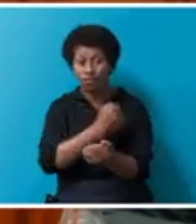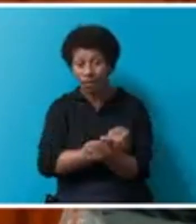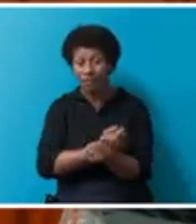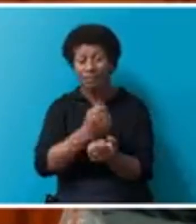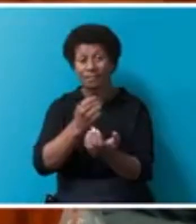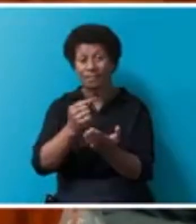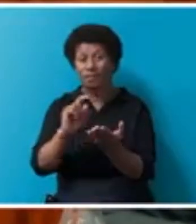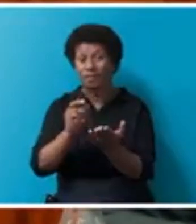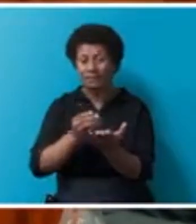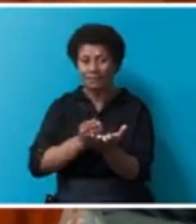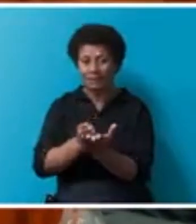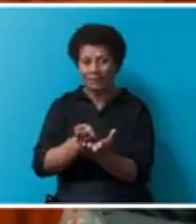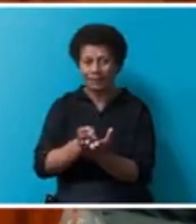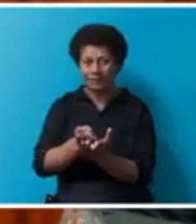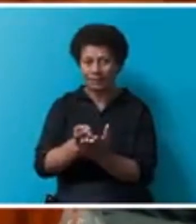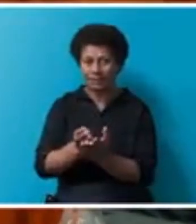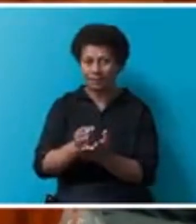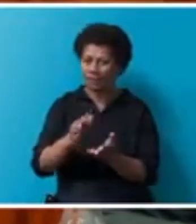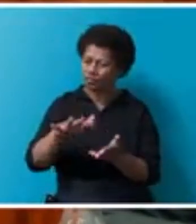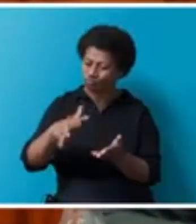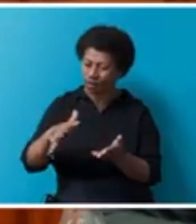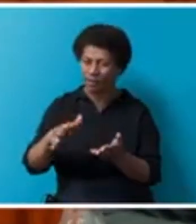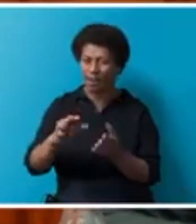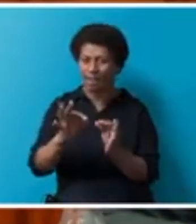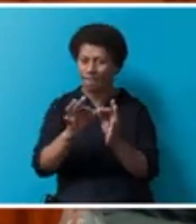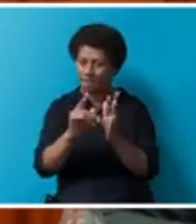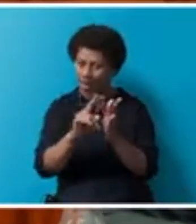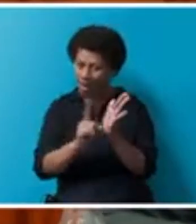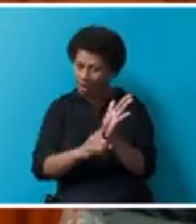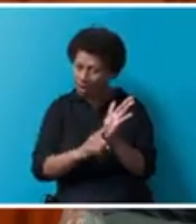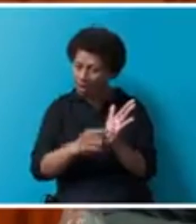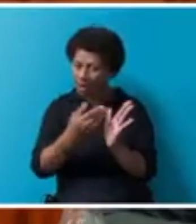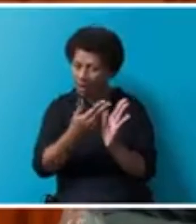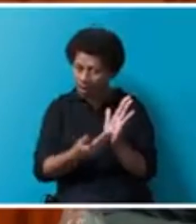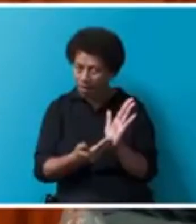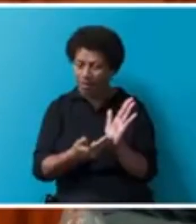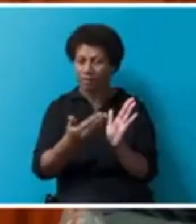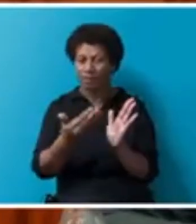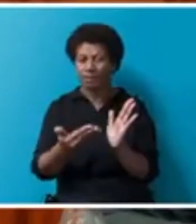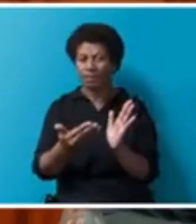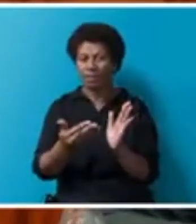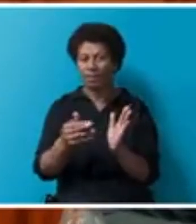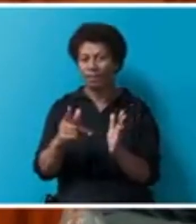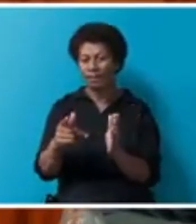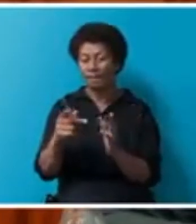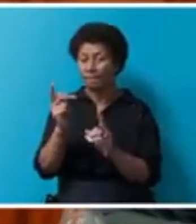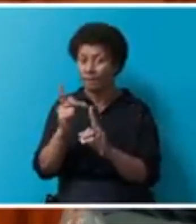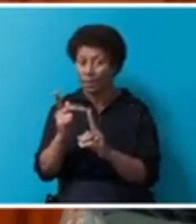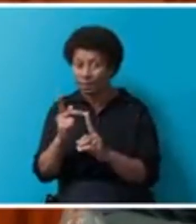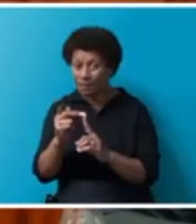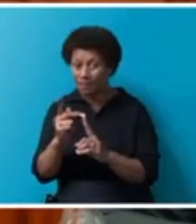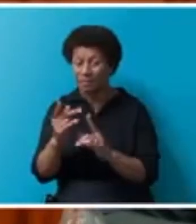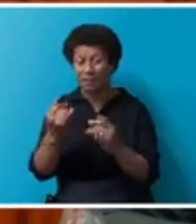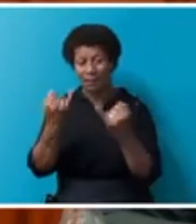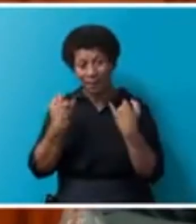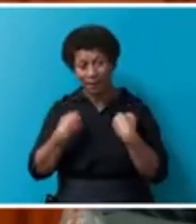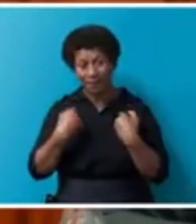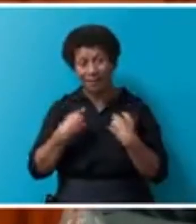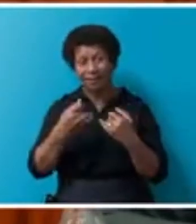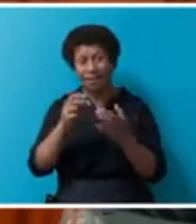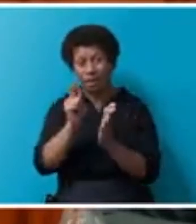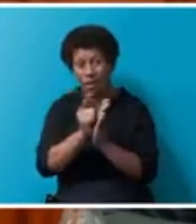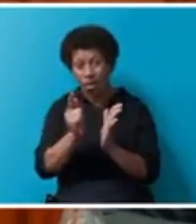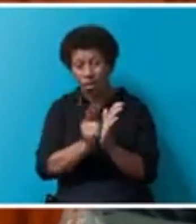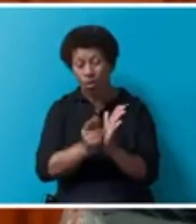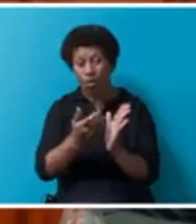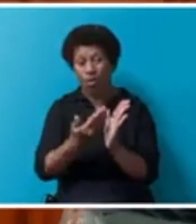services, whether it be drafting of bills or that are fit for purpose, adequate implementation of laws, the provision of sound